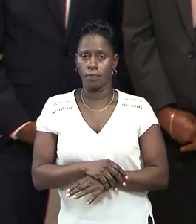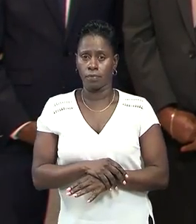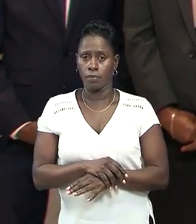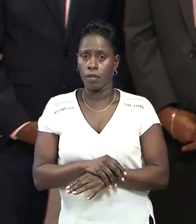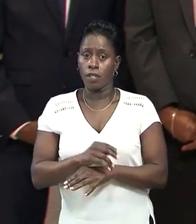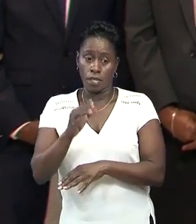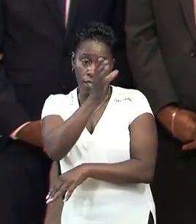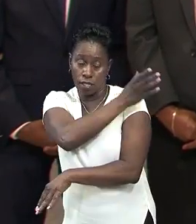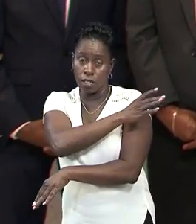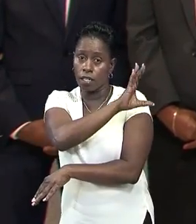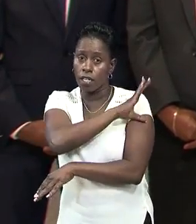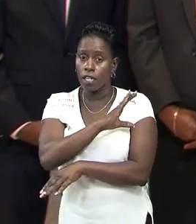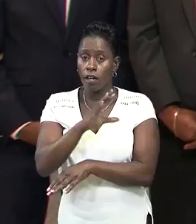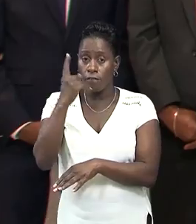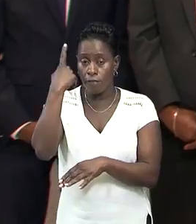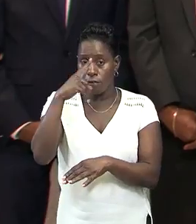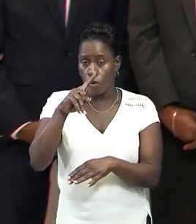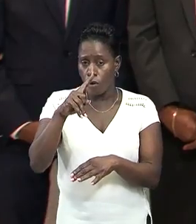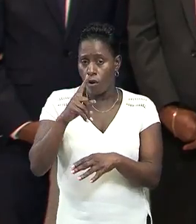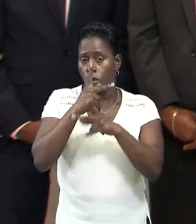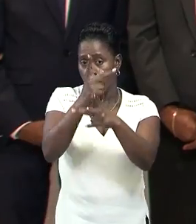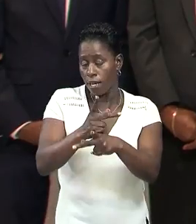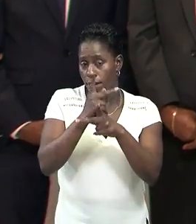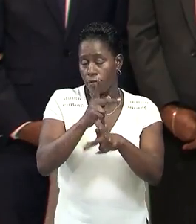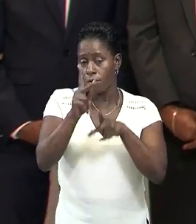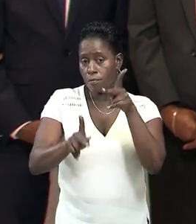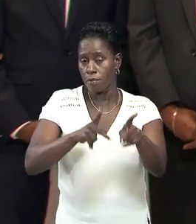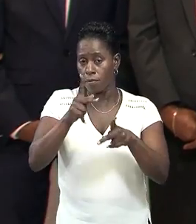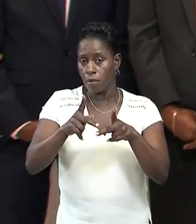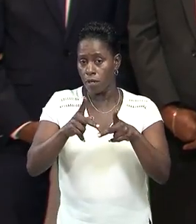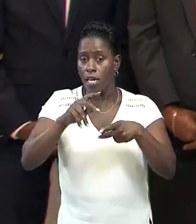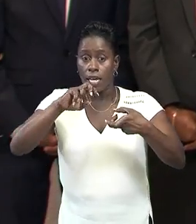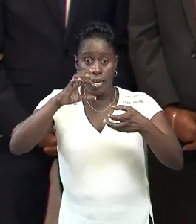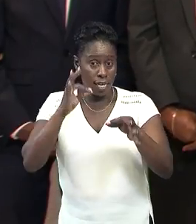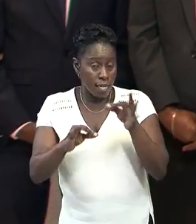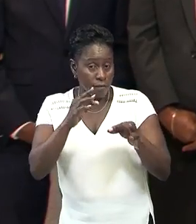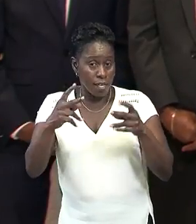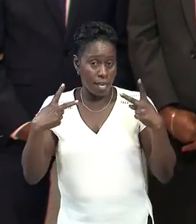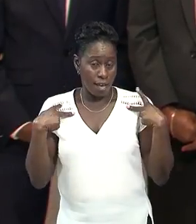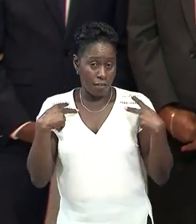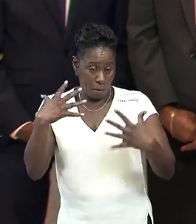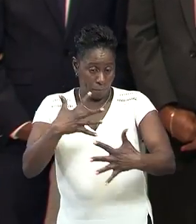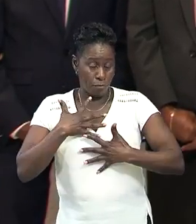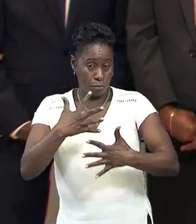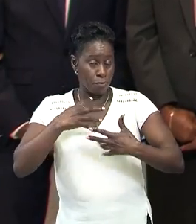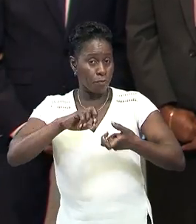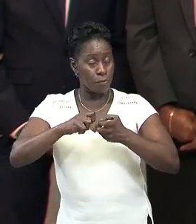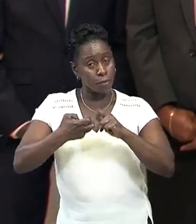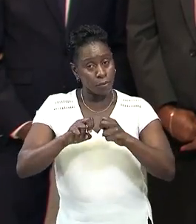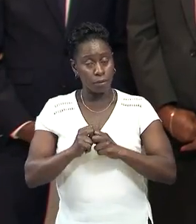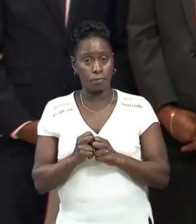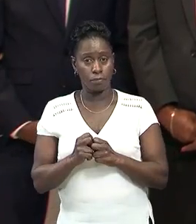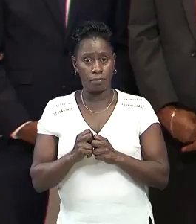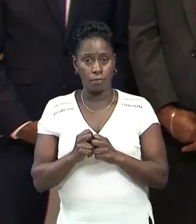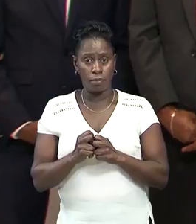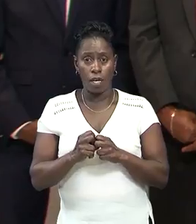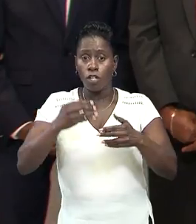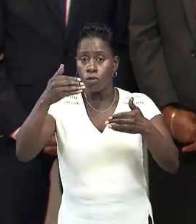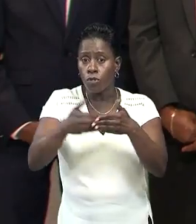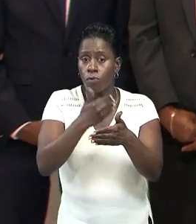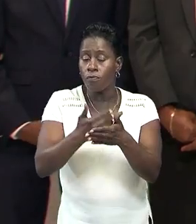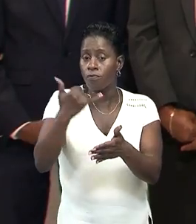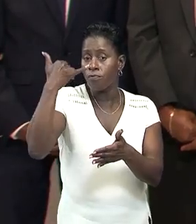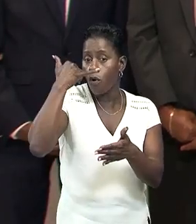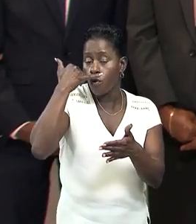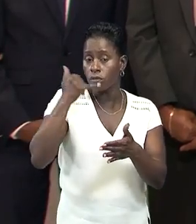These clinics are intended to take the care of persons who have respiratory infections. A hotline will be